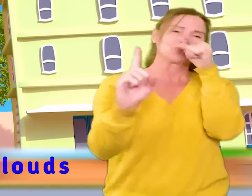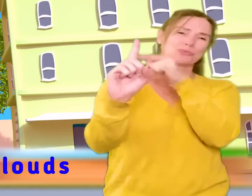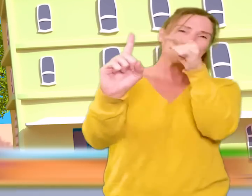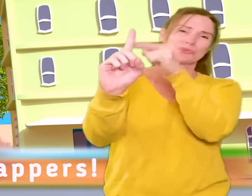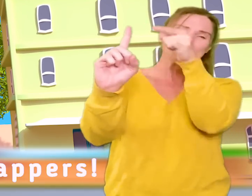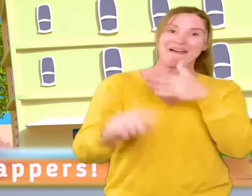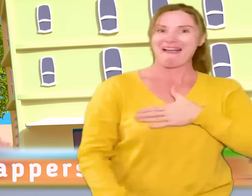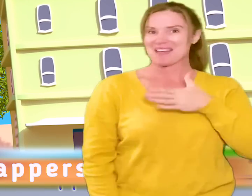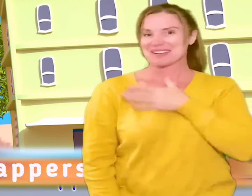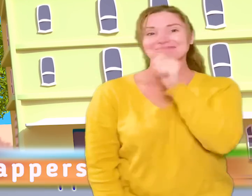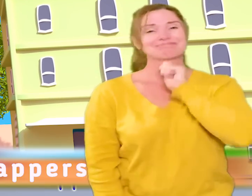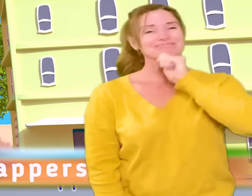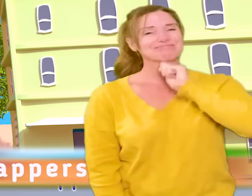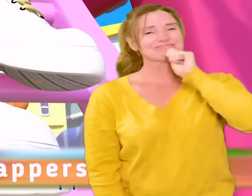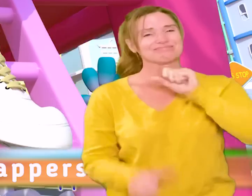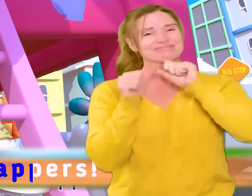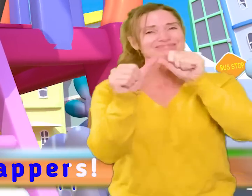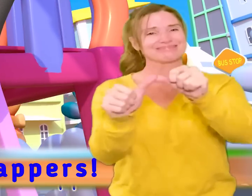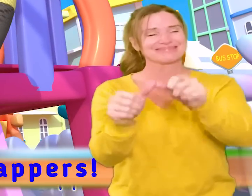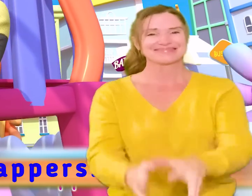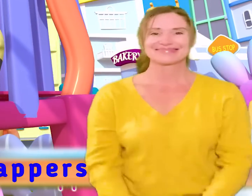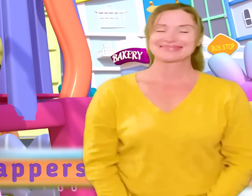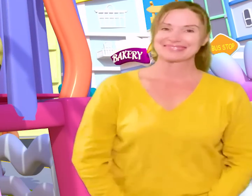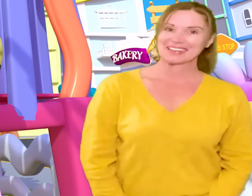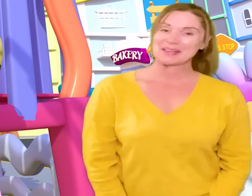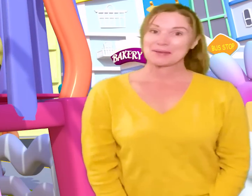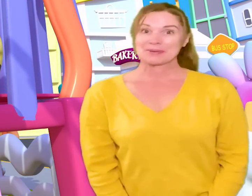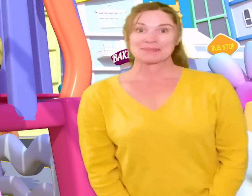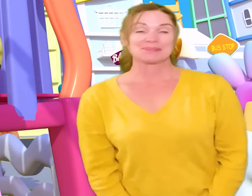and reach the clouds with happiness and wild